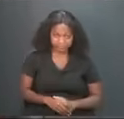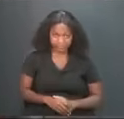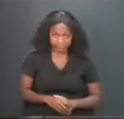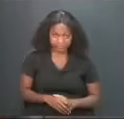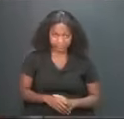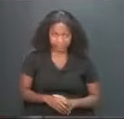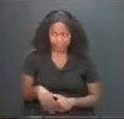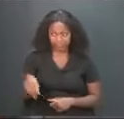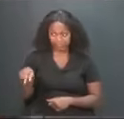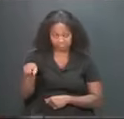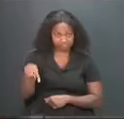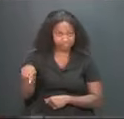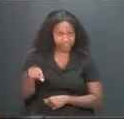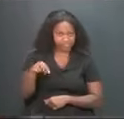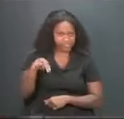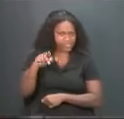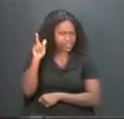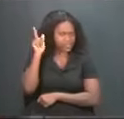bear me out.